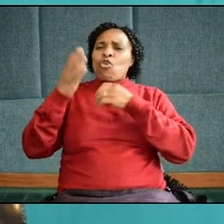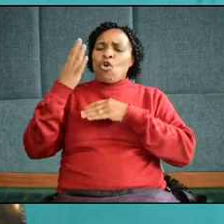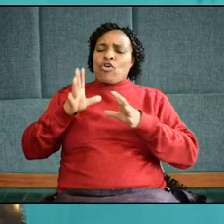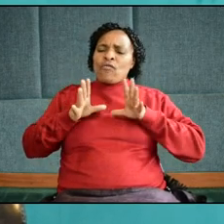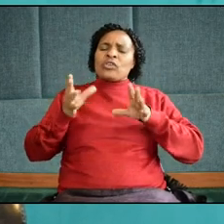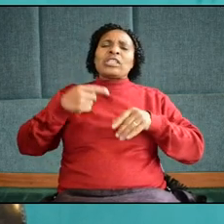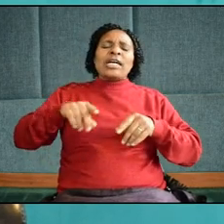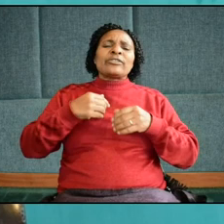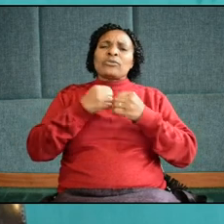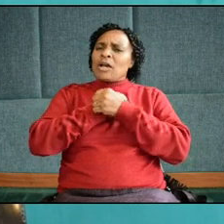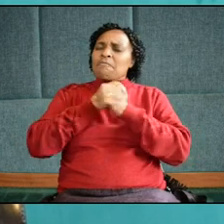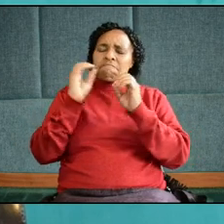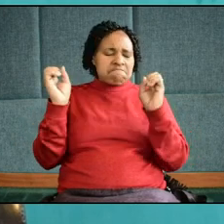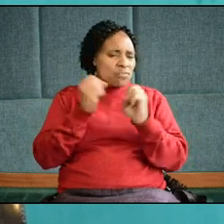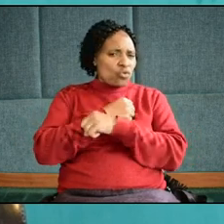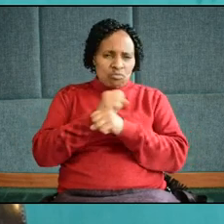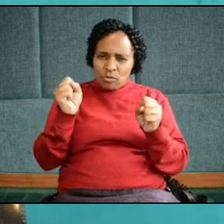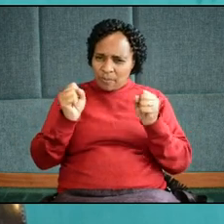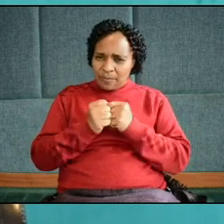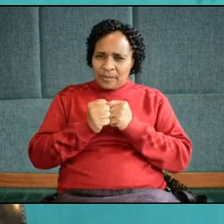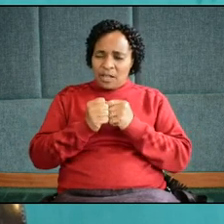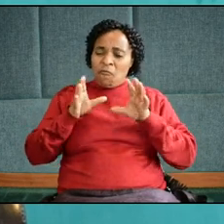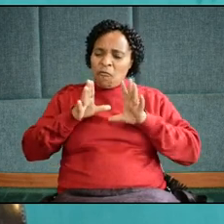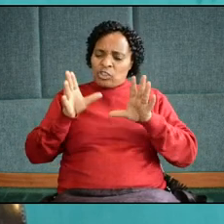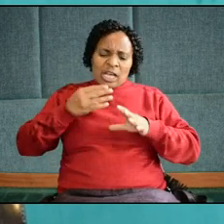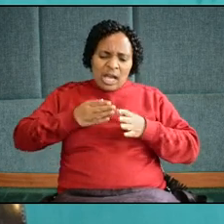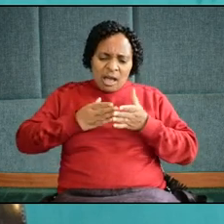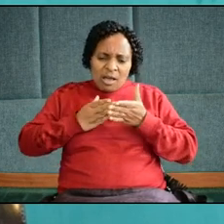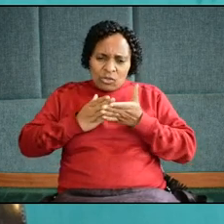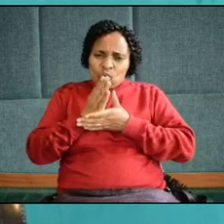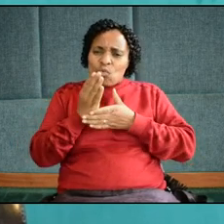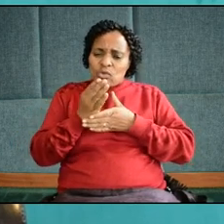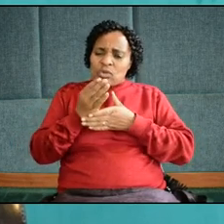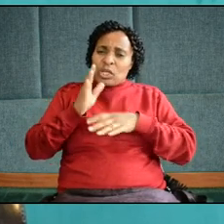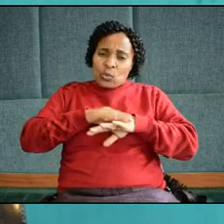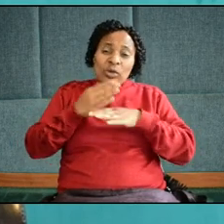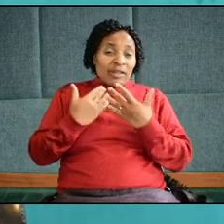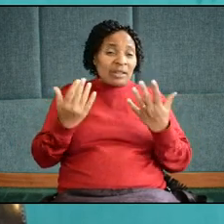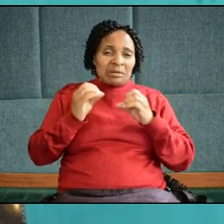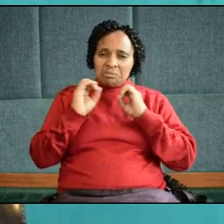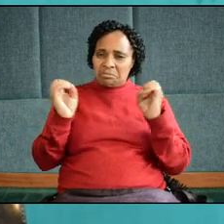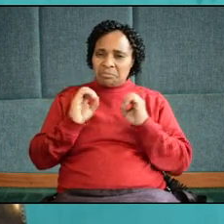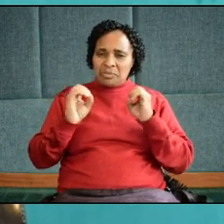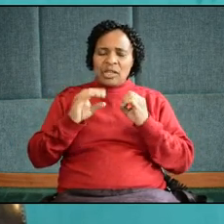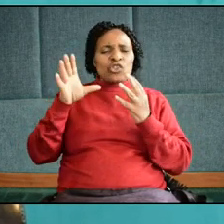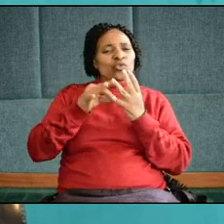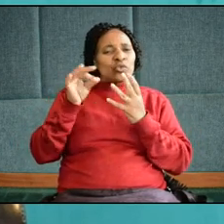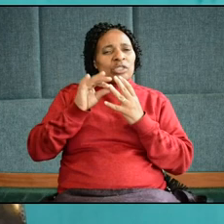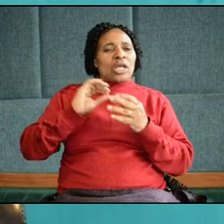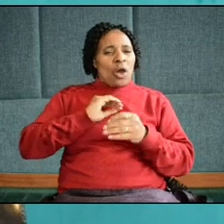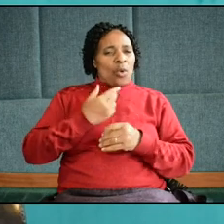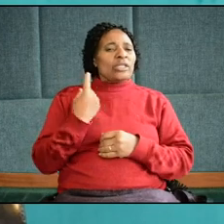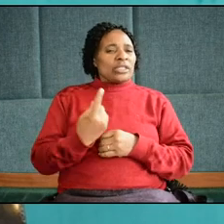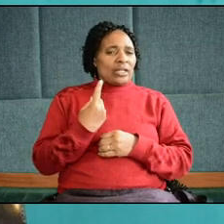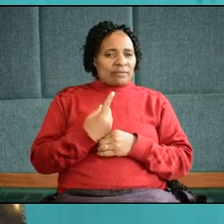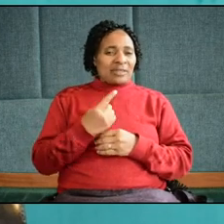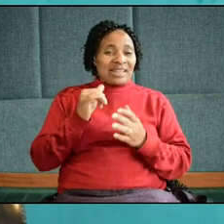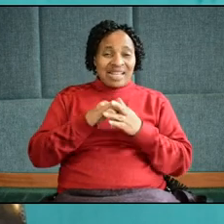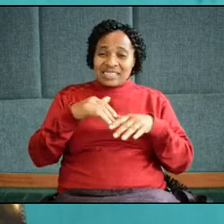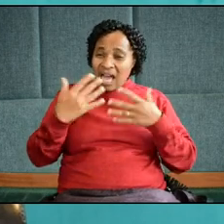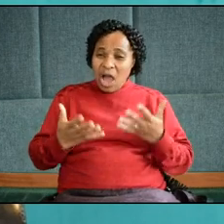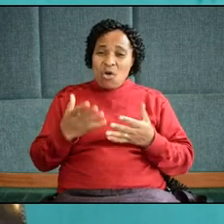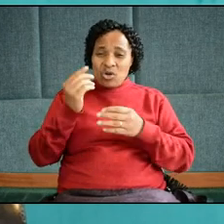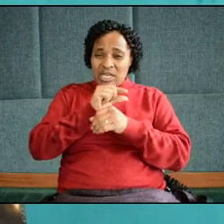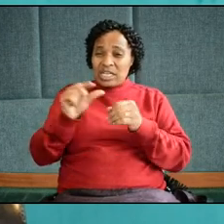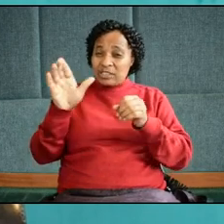to love him. God cannot force us to do the good thing. So he just lets us choose for ourselves. That's how gracious he is unto